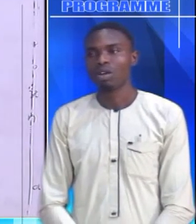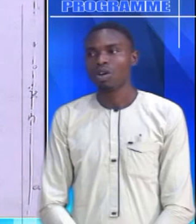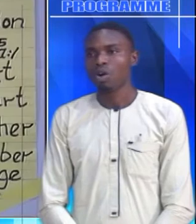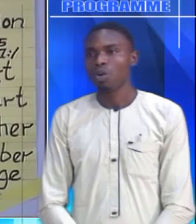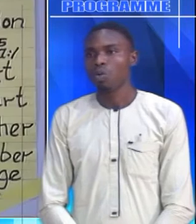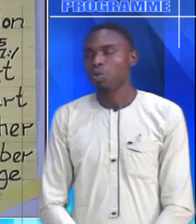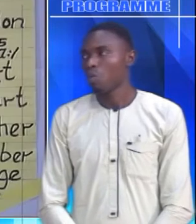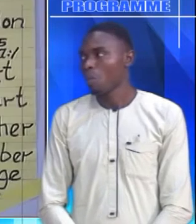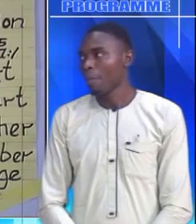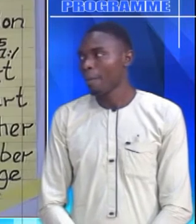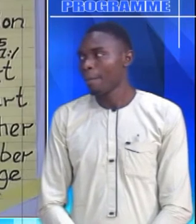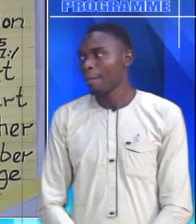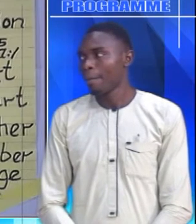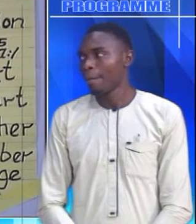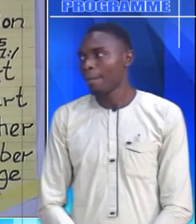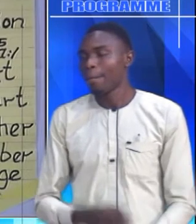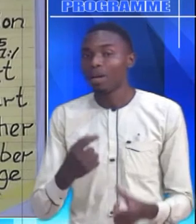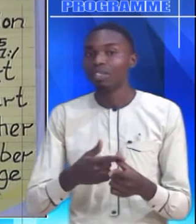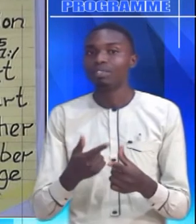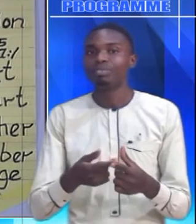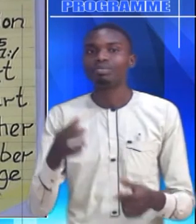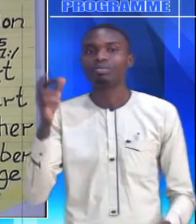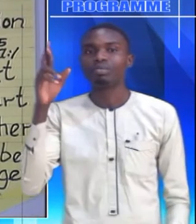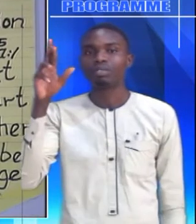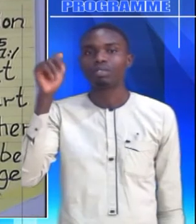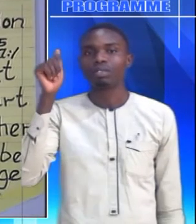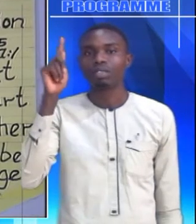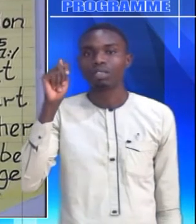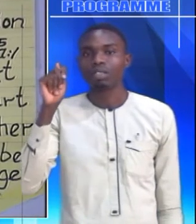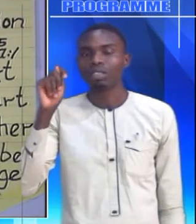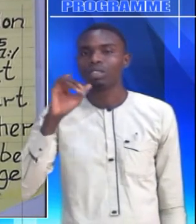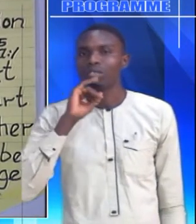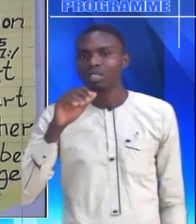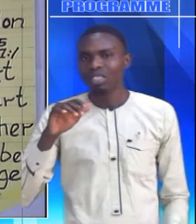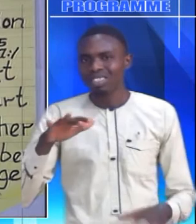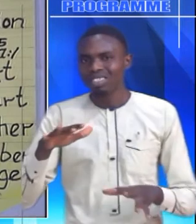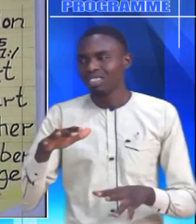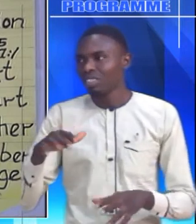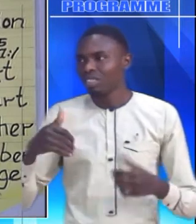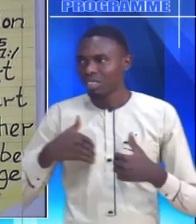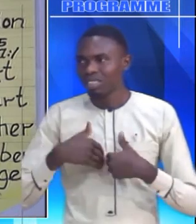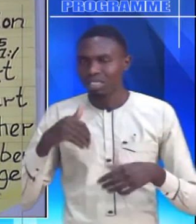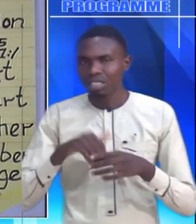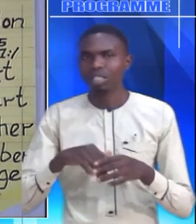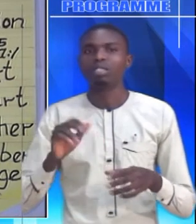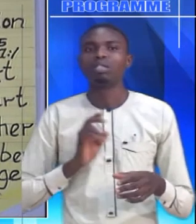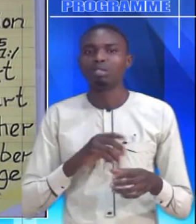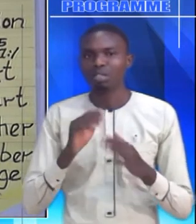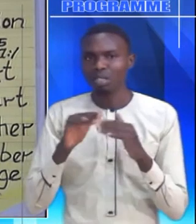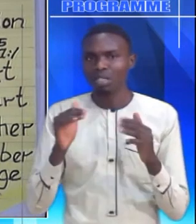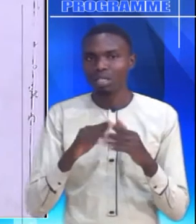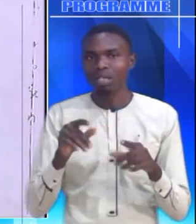Then R-A-T. You know this is a rodent in our house. But the sound is pronounced as